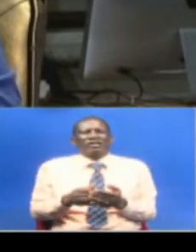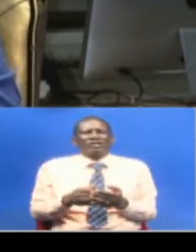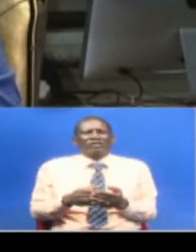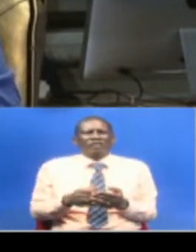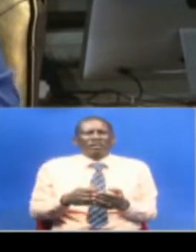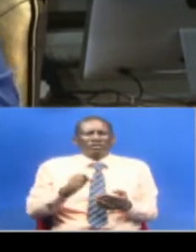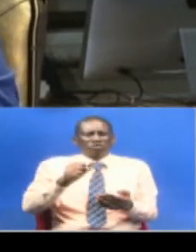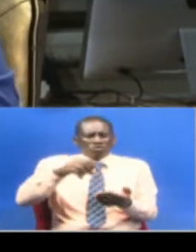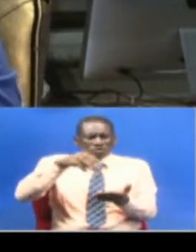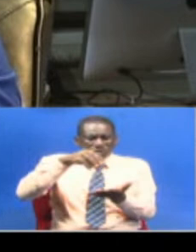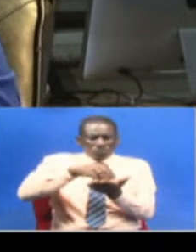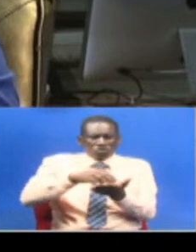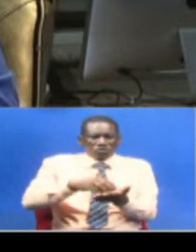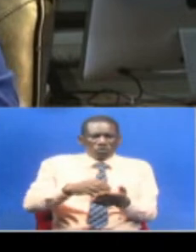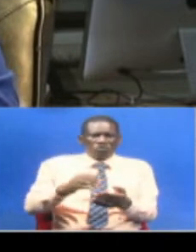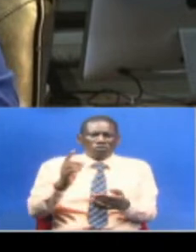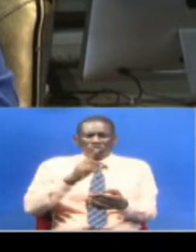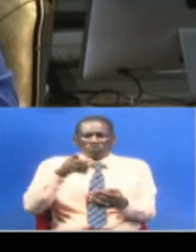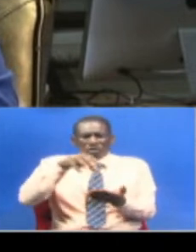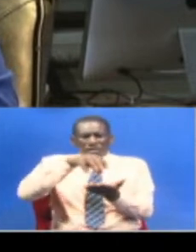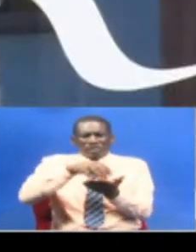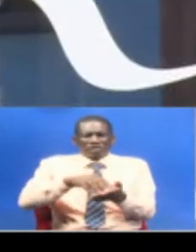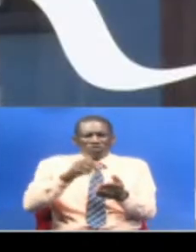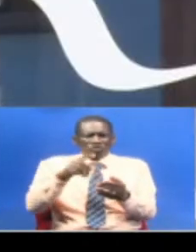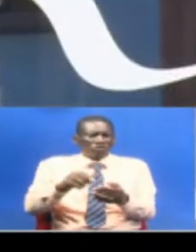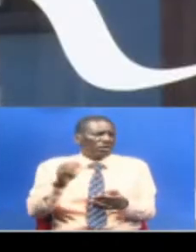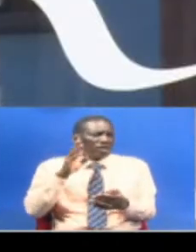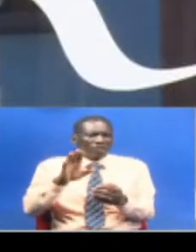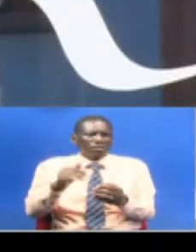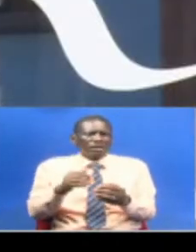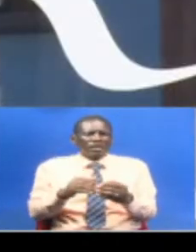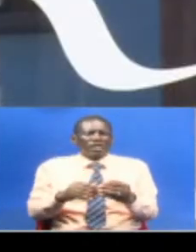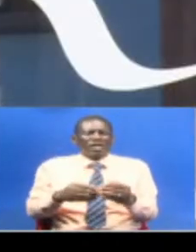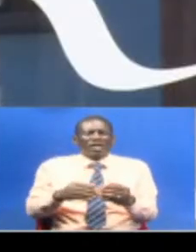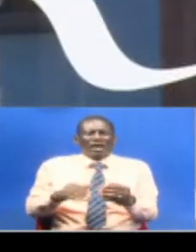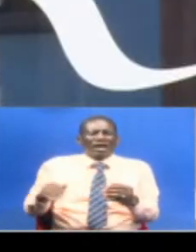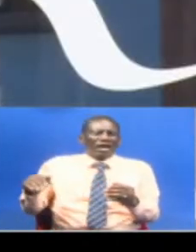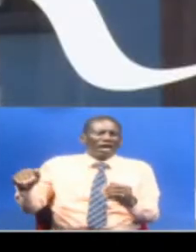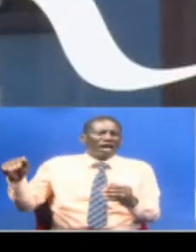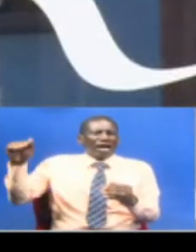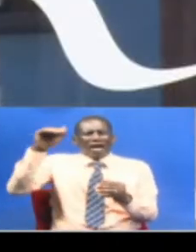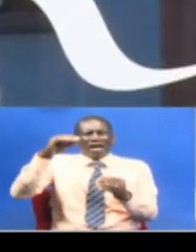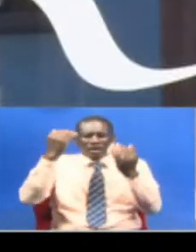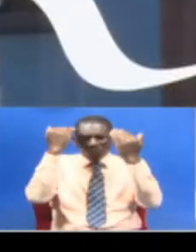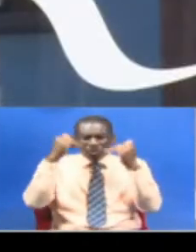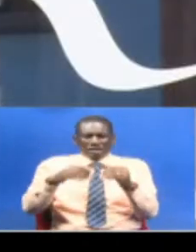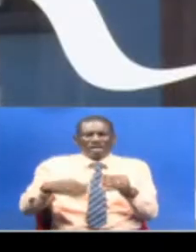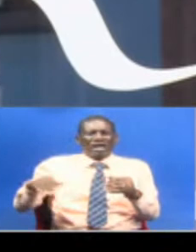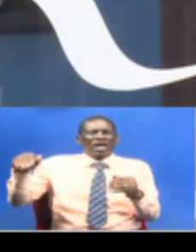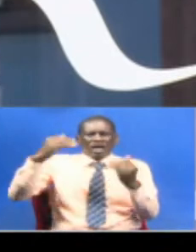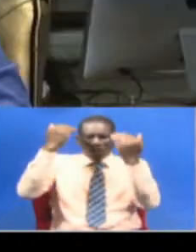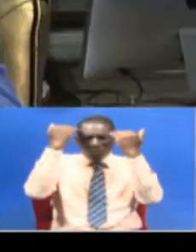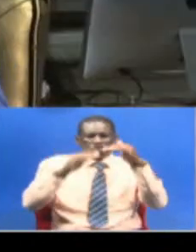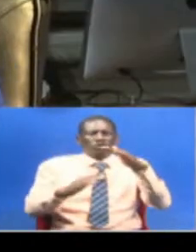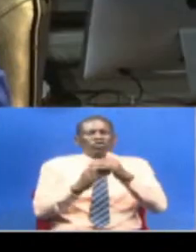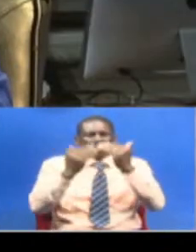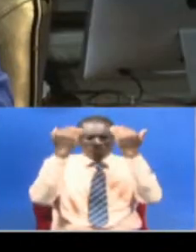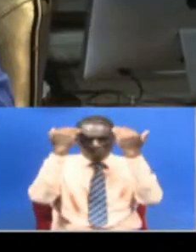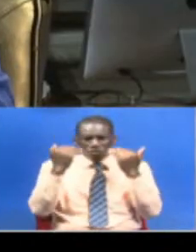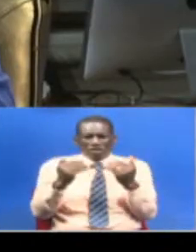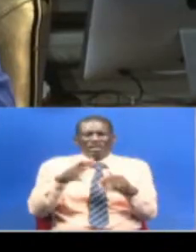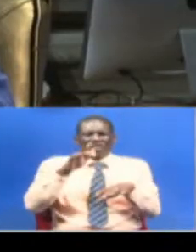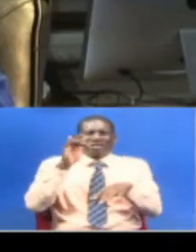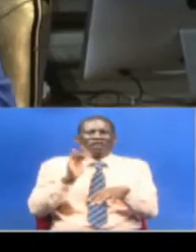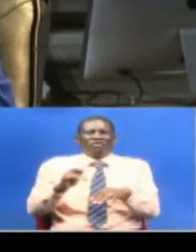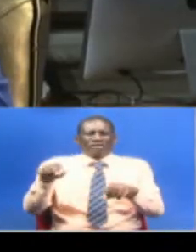consequential, that maybe these are cases that should be heard by a higher court, let's say the High Court or even the Supreme Court, because they affect the